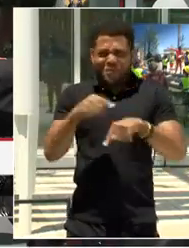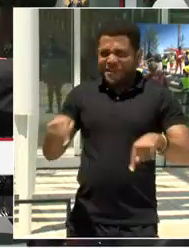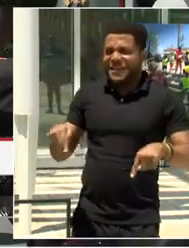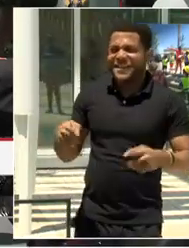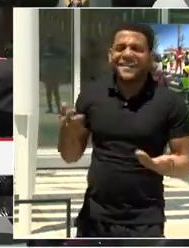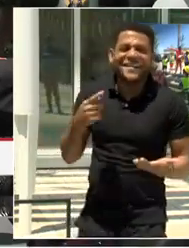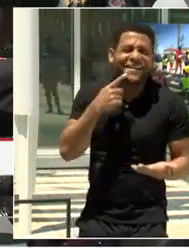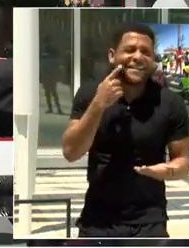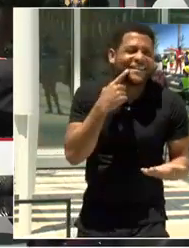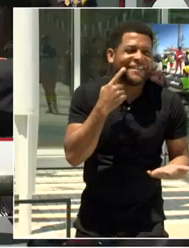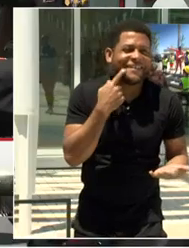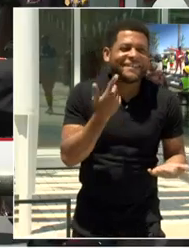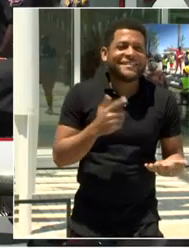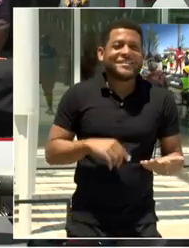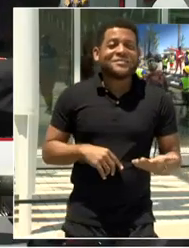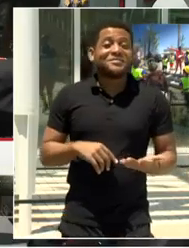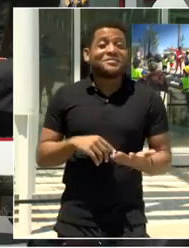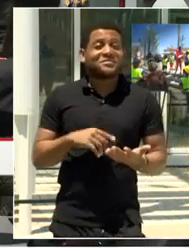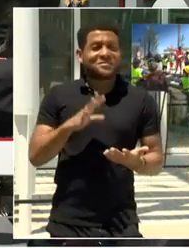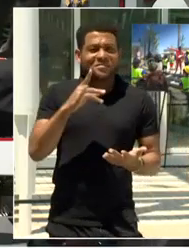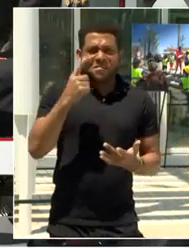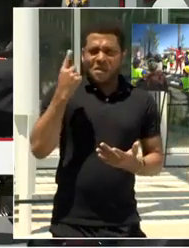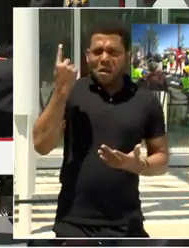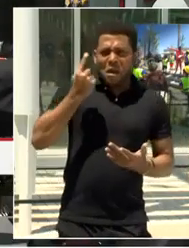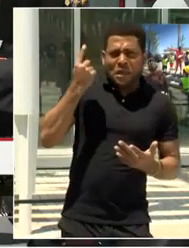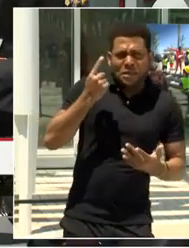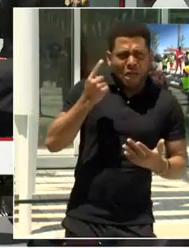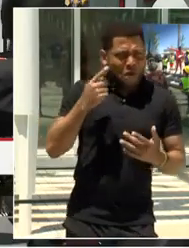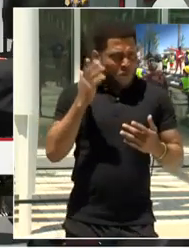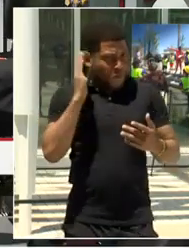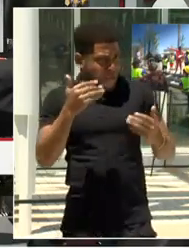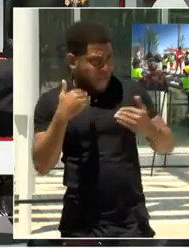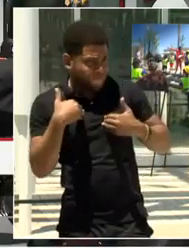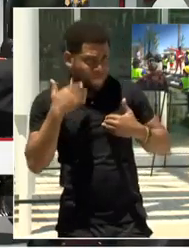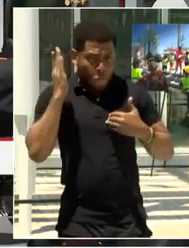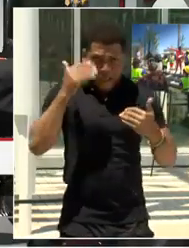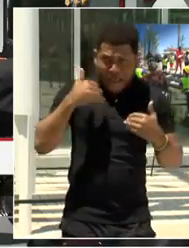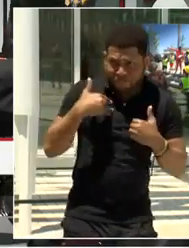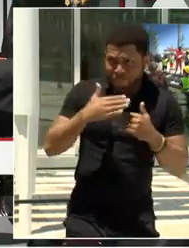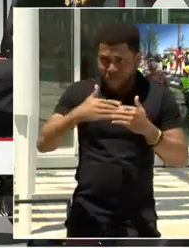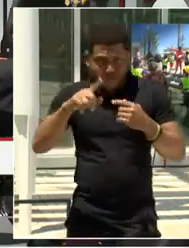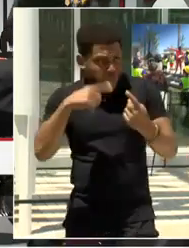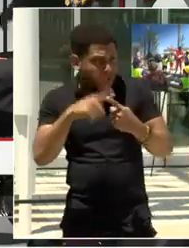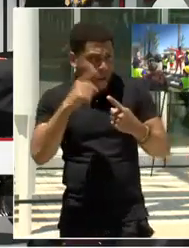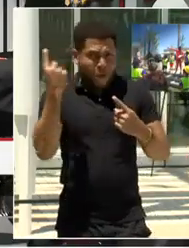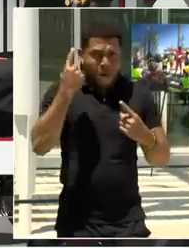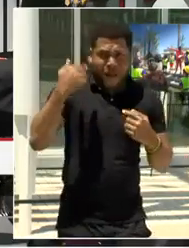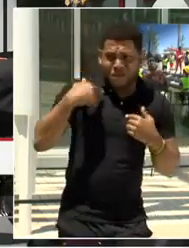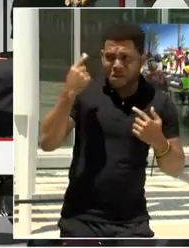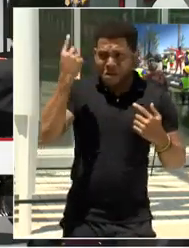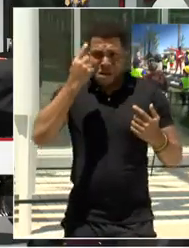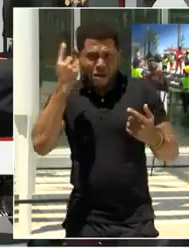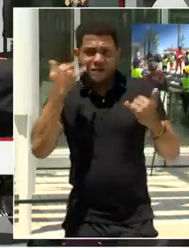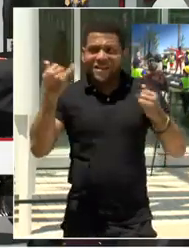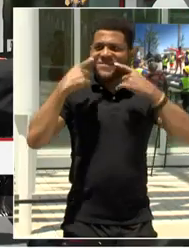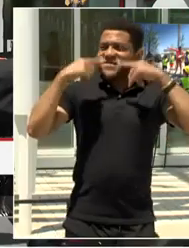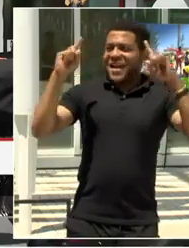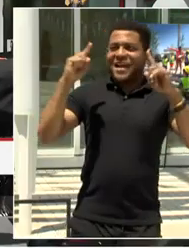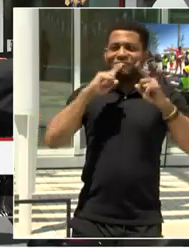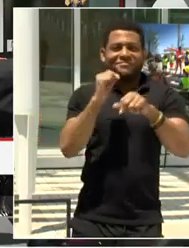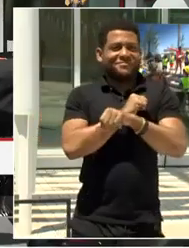happen in their lifetime. Well, they don't have to wonder anymore, because today is the day. Thank you all. Let's go enjoy the